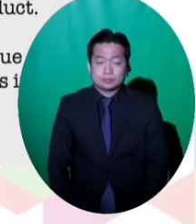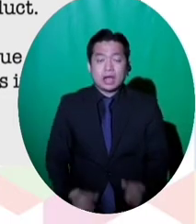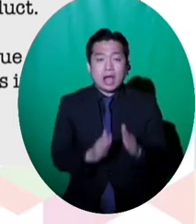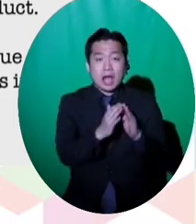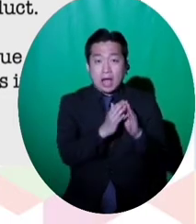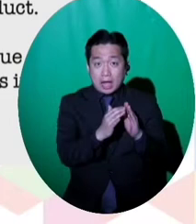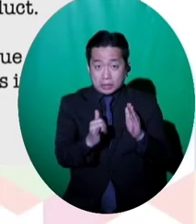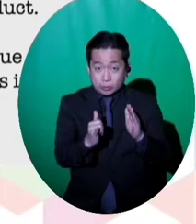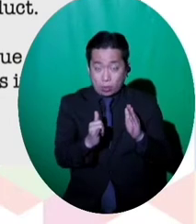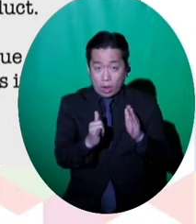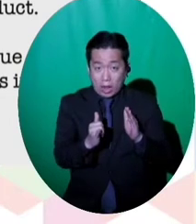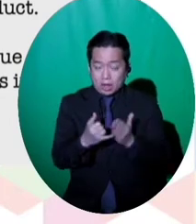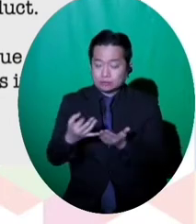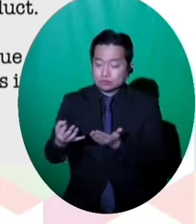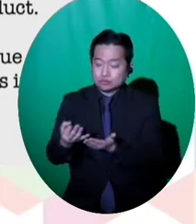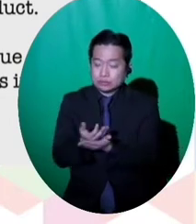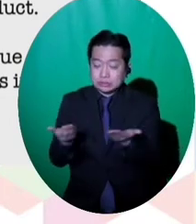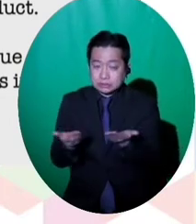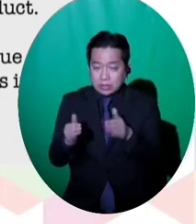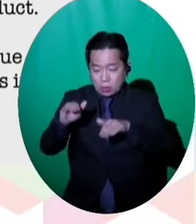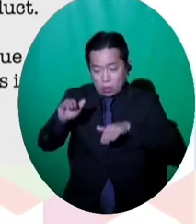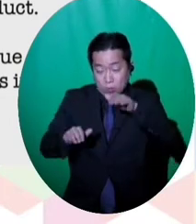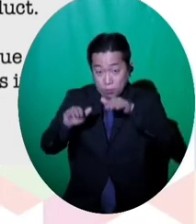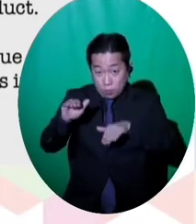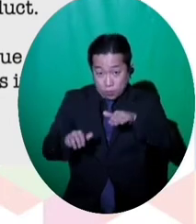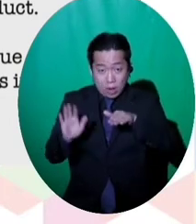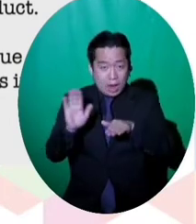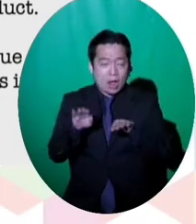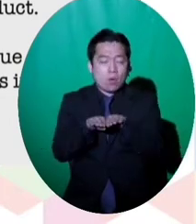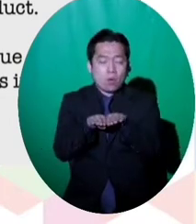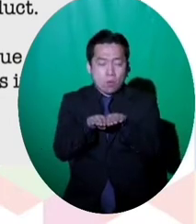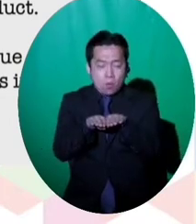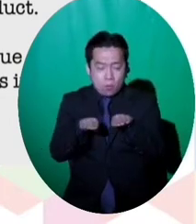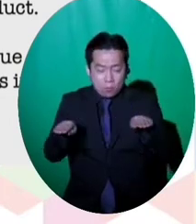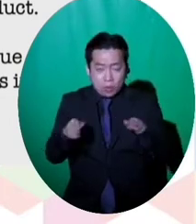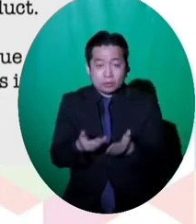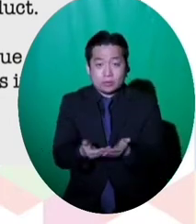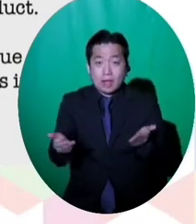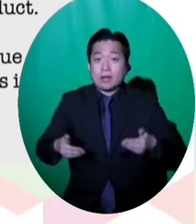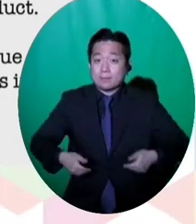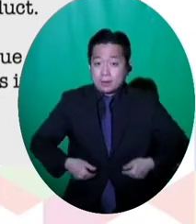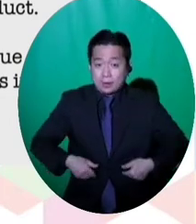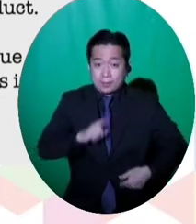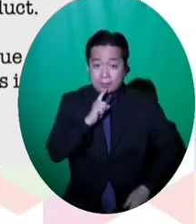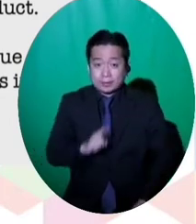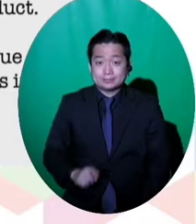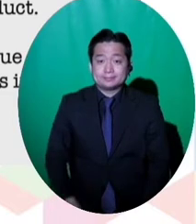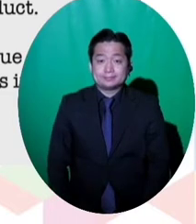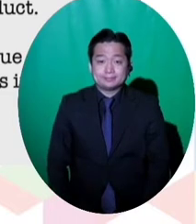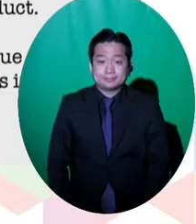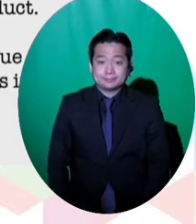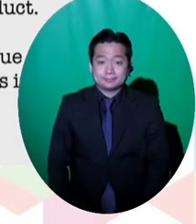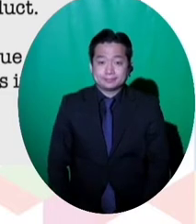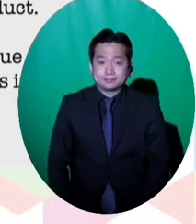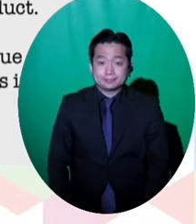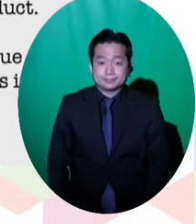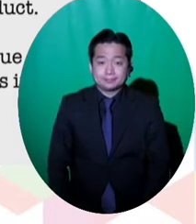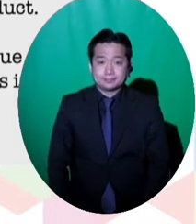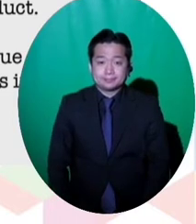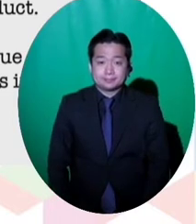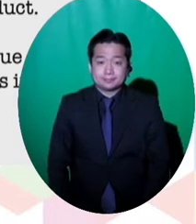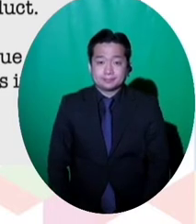the kind of policy implications or strategy implications of this account of the care